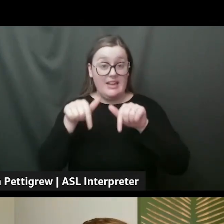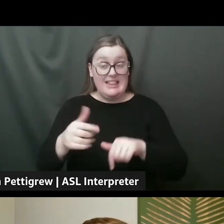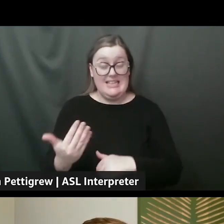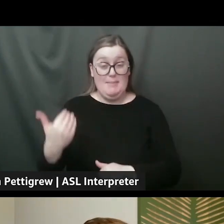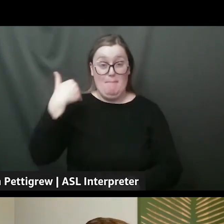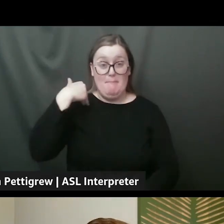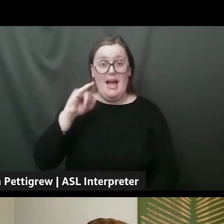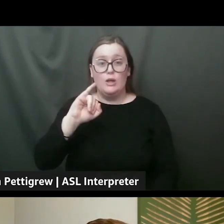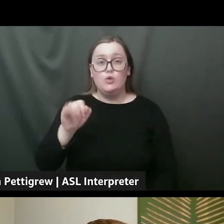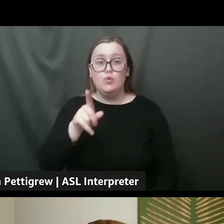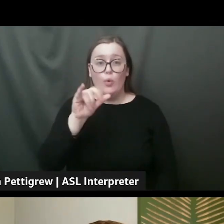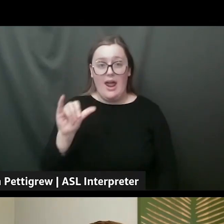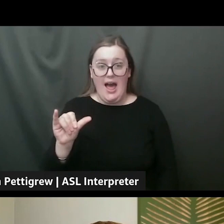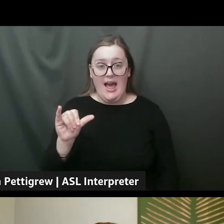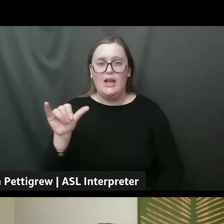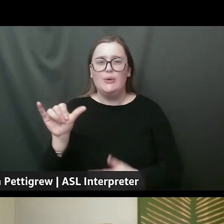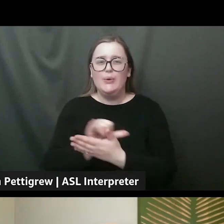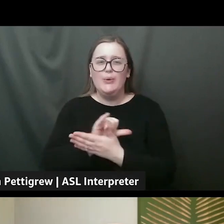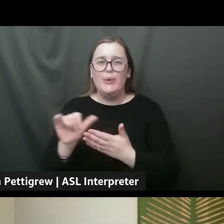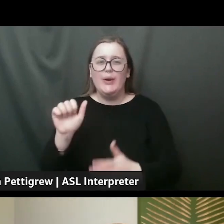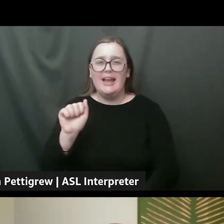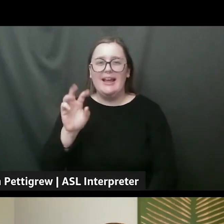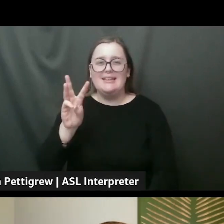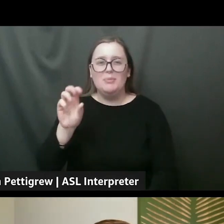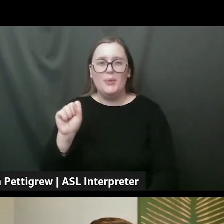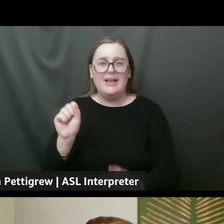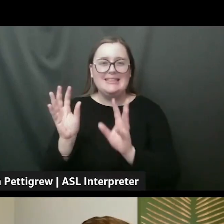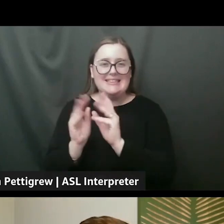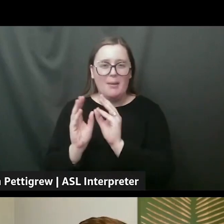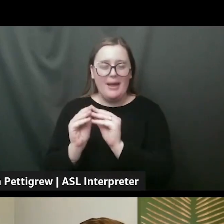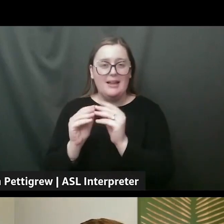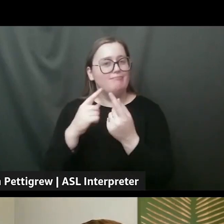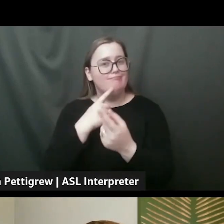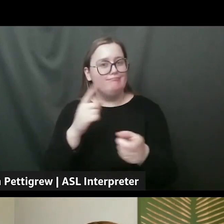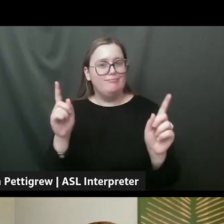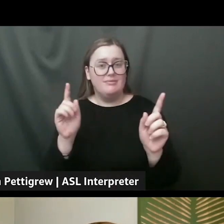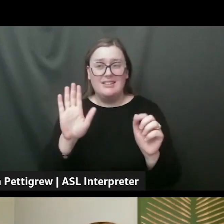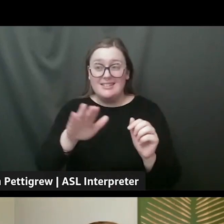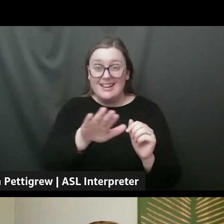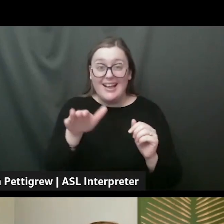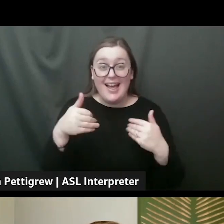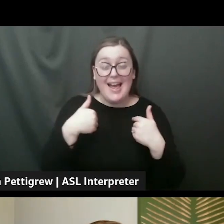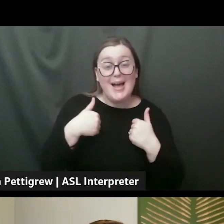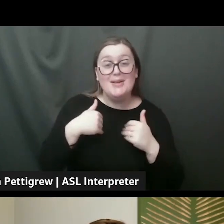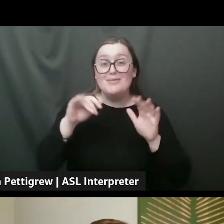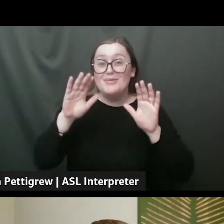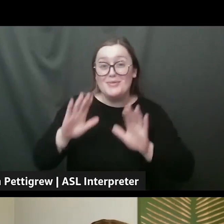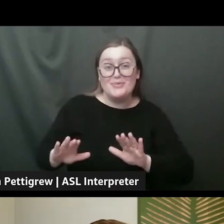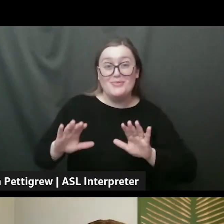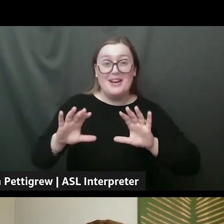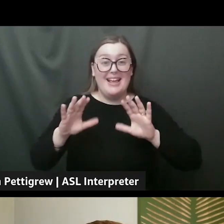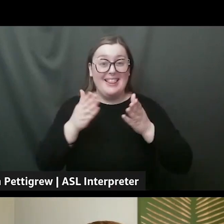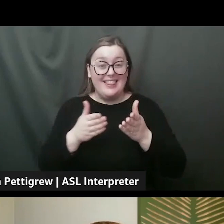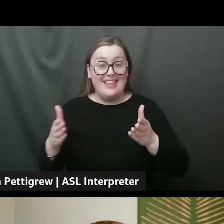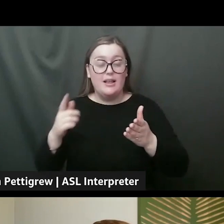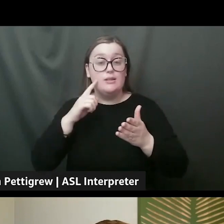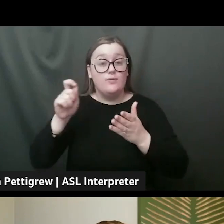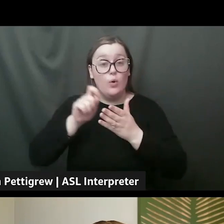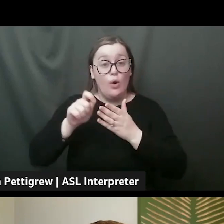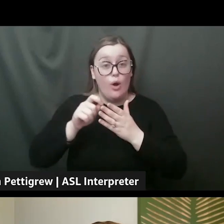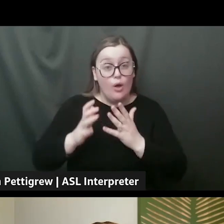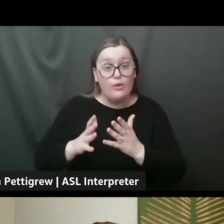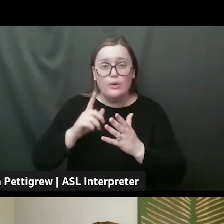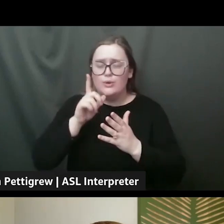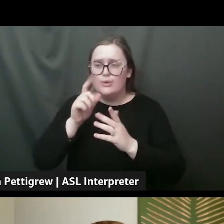July, the New York AWS Summit. We said, hey, we've got a great set of things that we're bringing for authors who